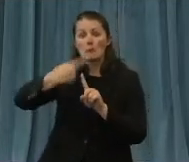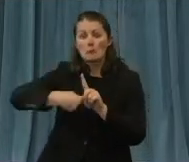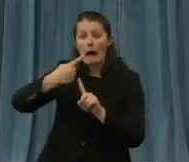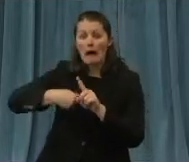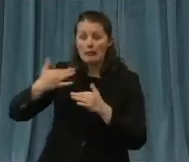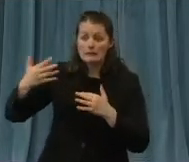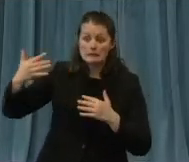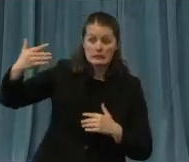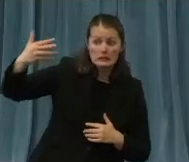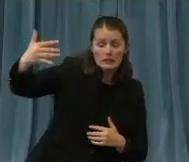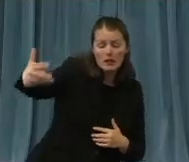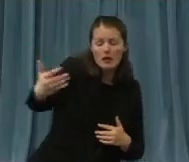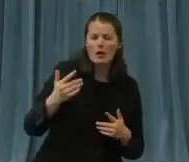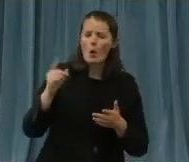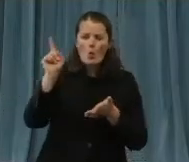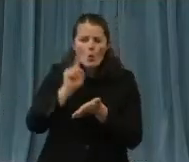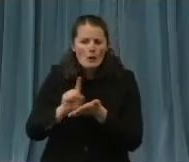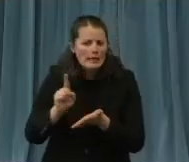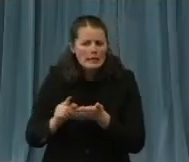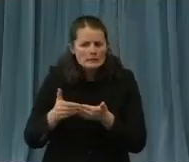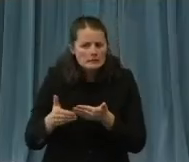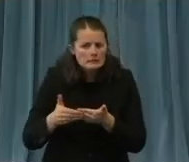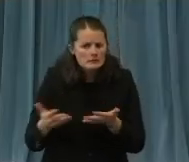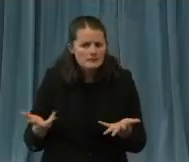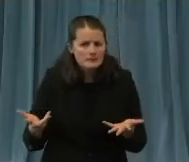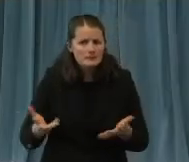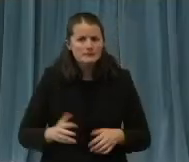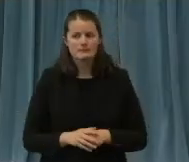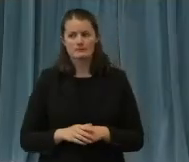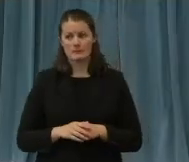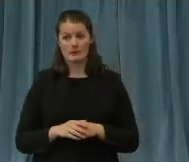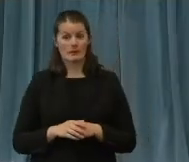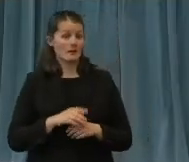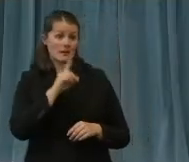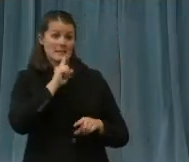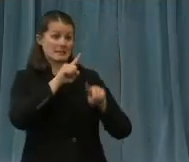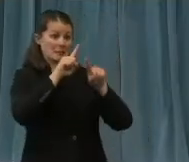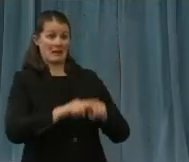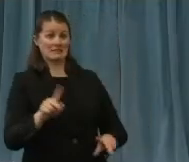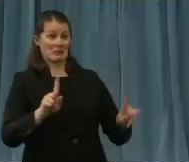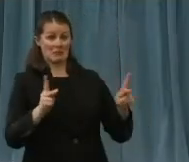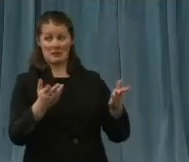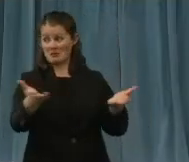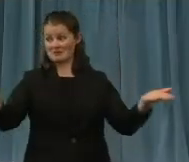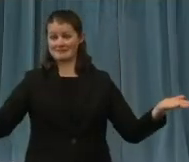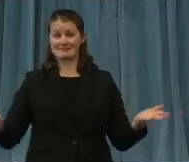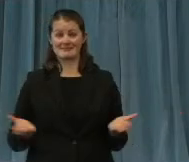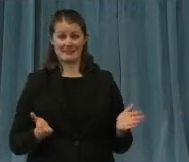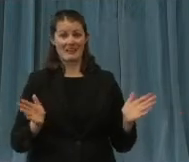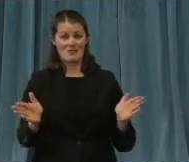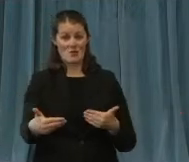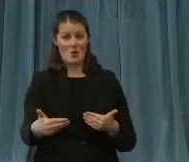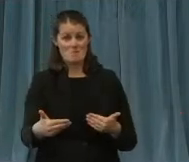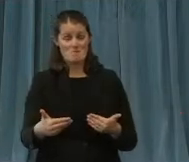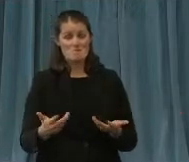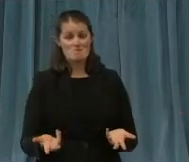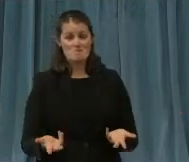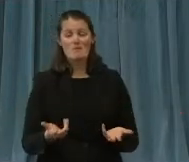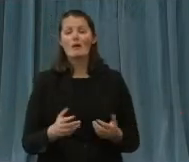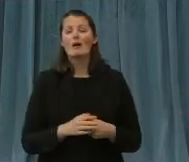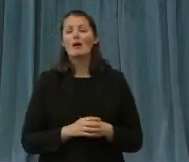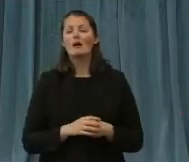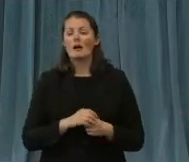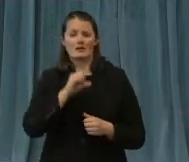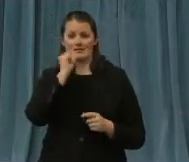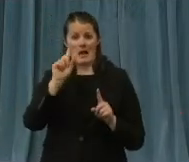frame as to when we might see this? It's going to depend on the people you see sitting in this room here with me. And more important than just the people sitting in the